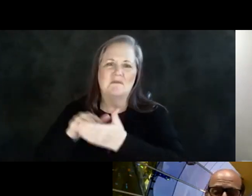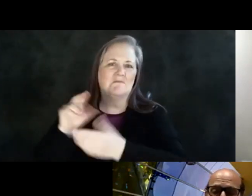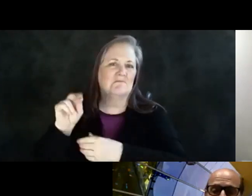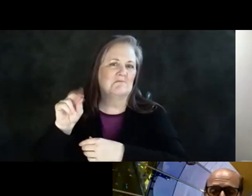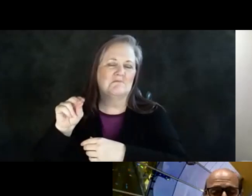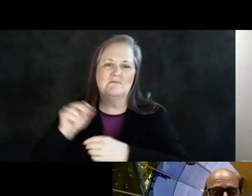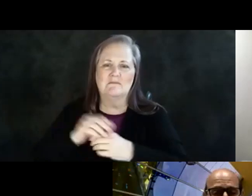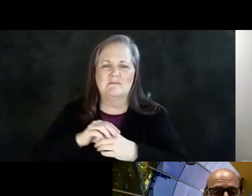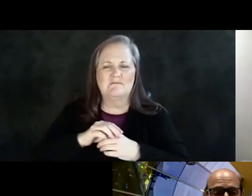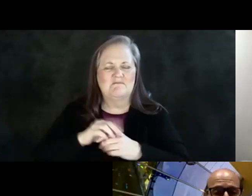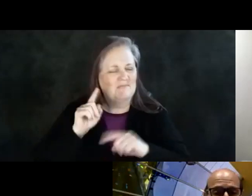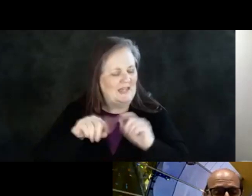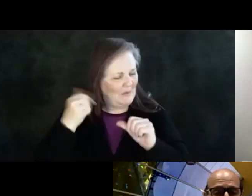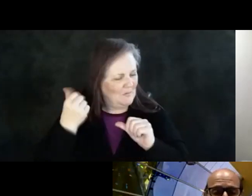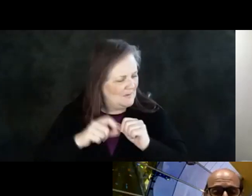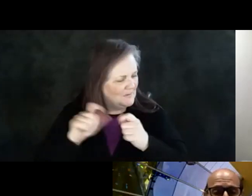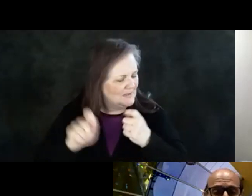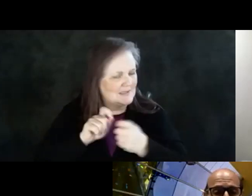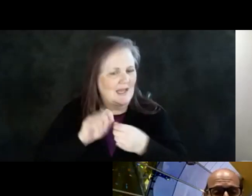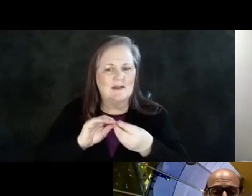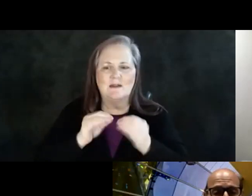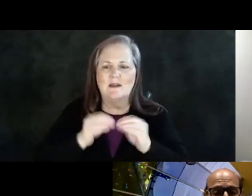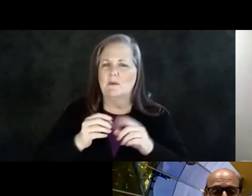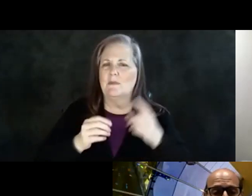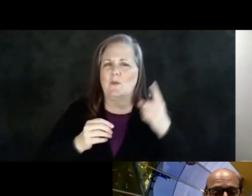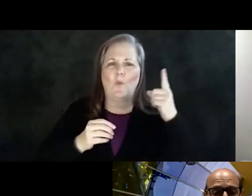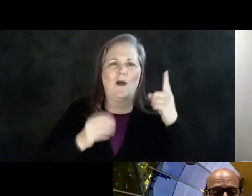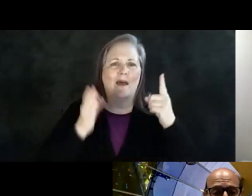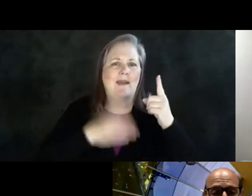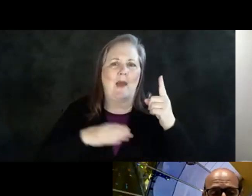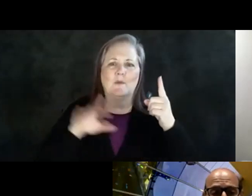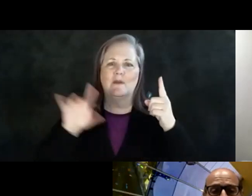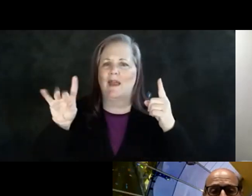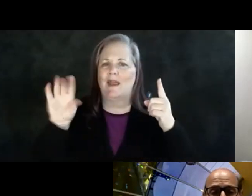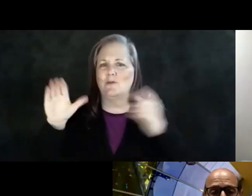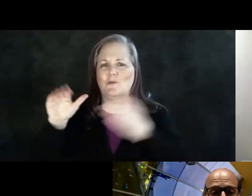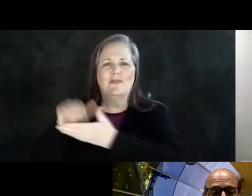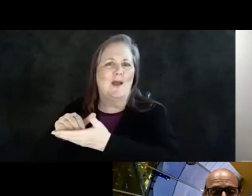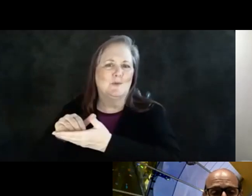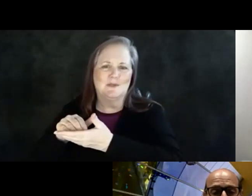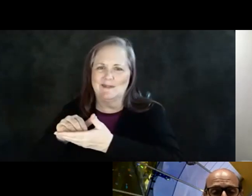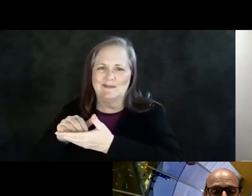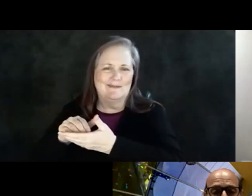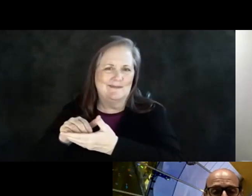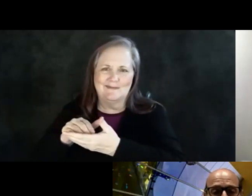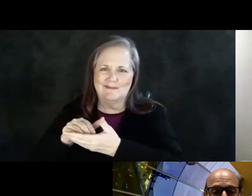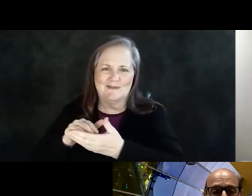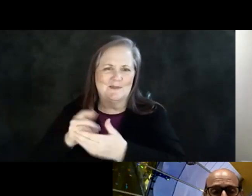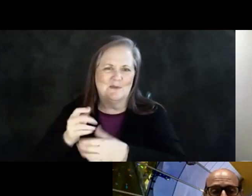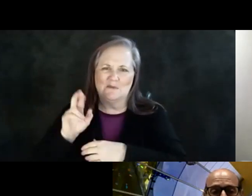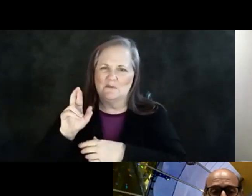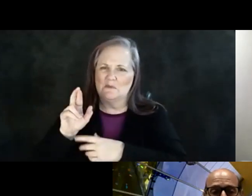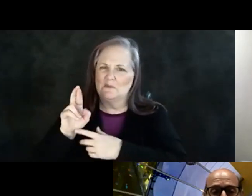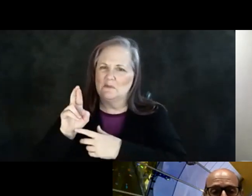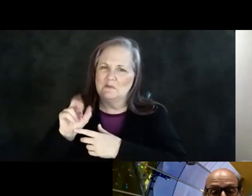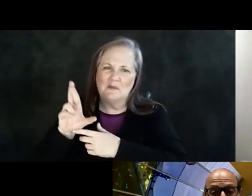I can't remember the exact numbers, but it's like 1 in 800,000 or something along those lines. So it is